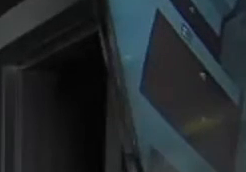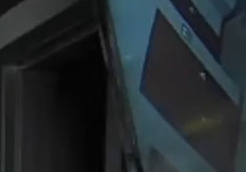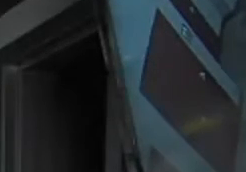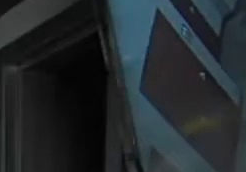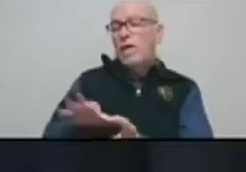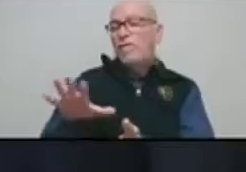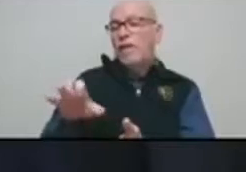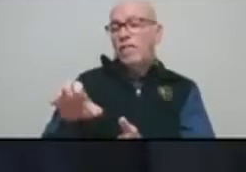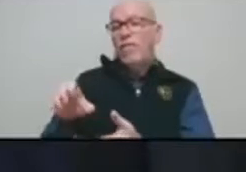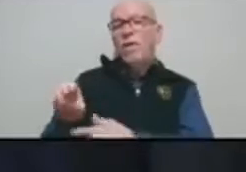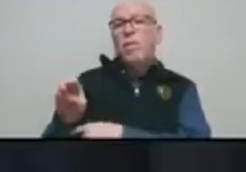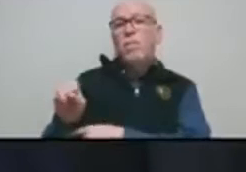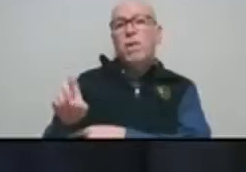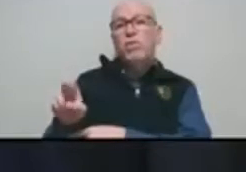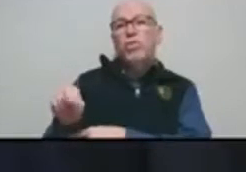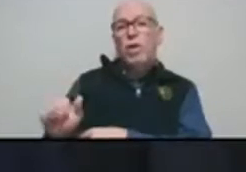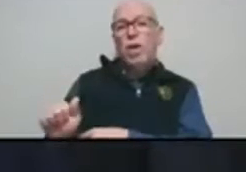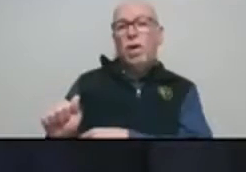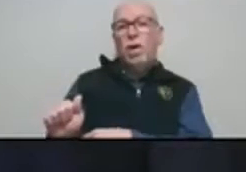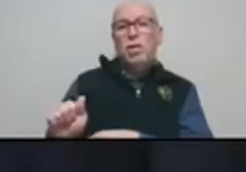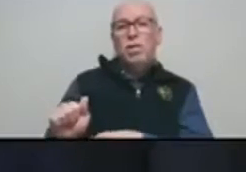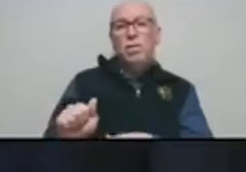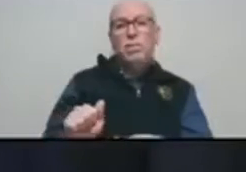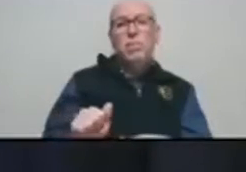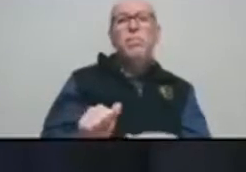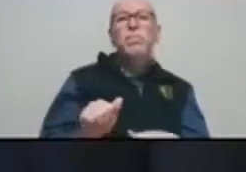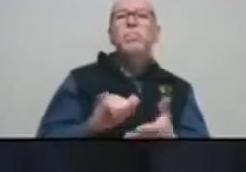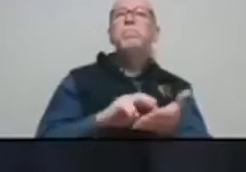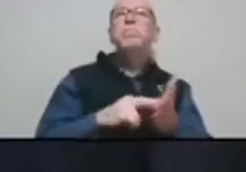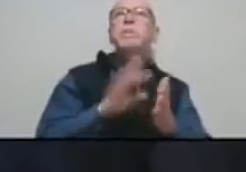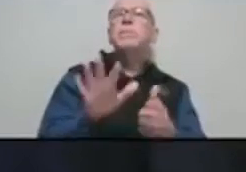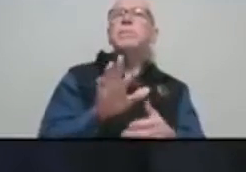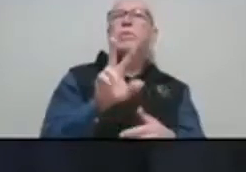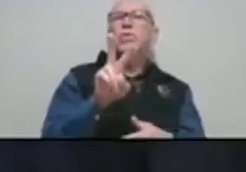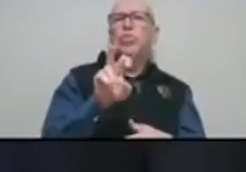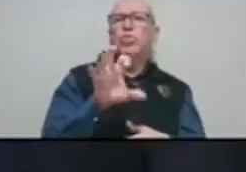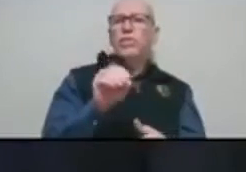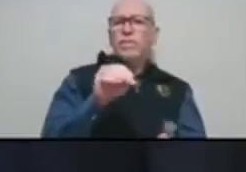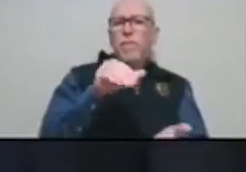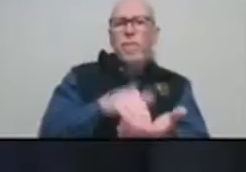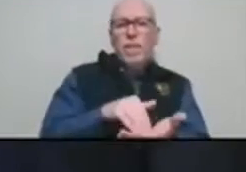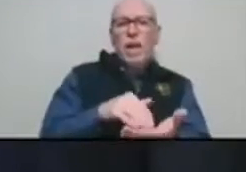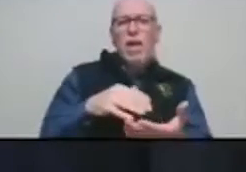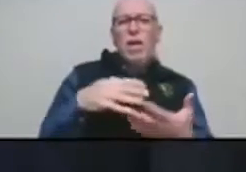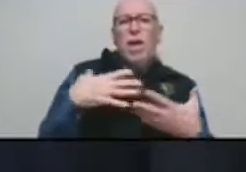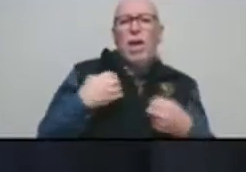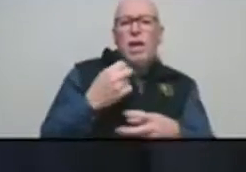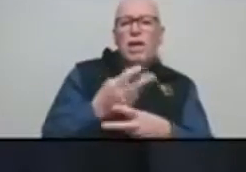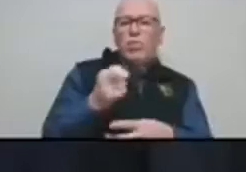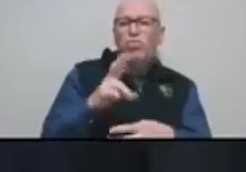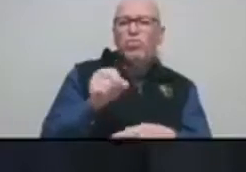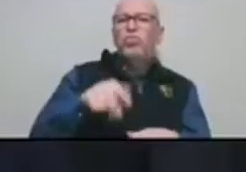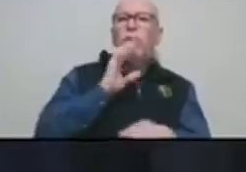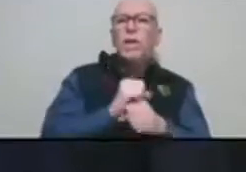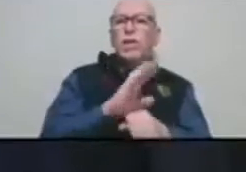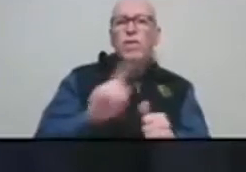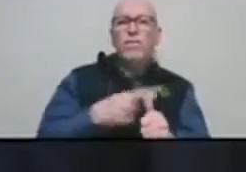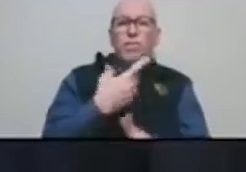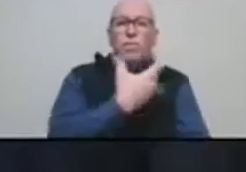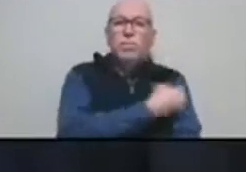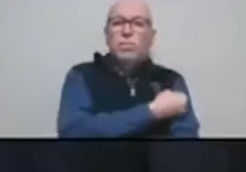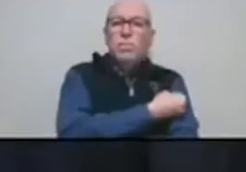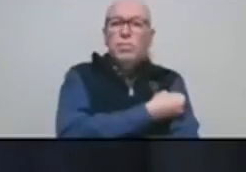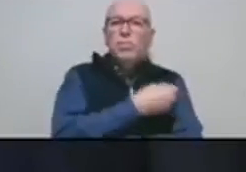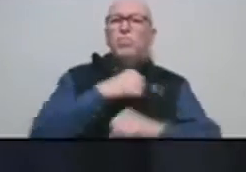Indiana. Dr. Weaver says as of data pulled on Tuesday, nearly 76,000 Hoosiers have already received their